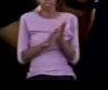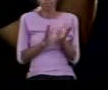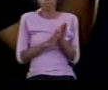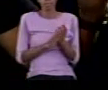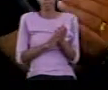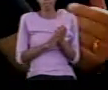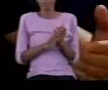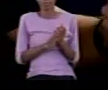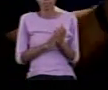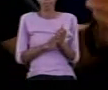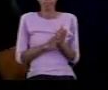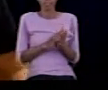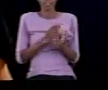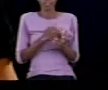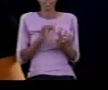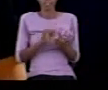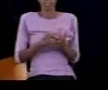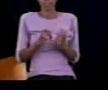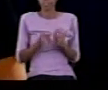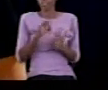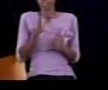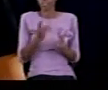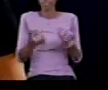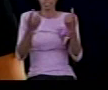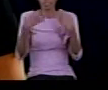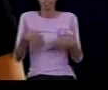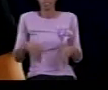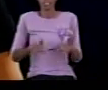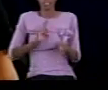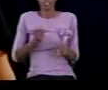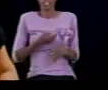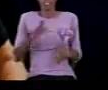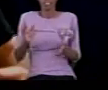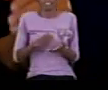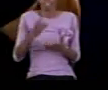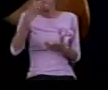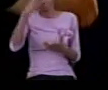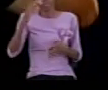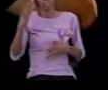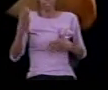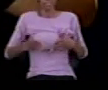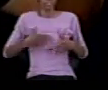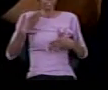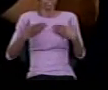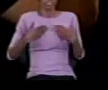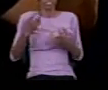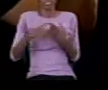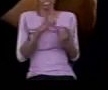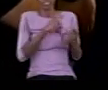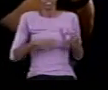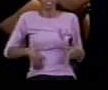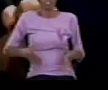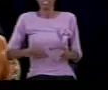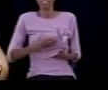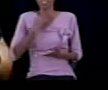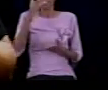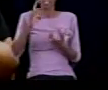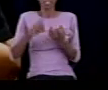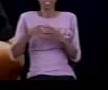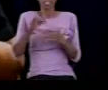It says, come, let us sing for joy to the Lord. Let us shout aloud to the rock of our